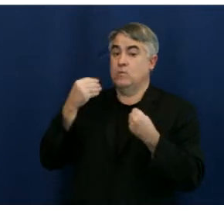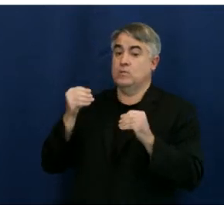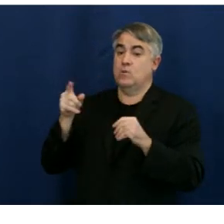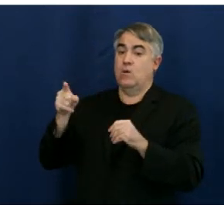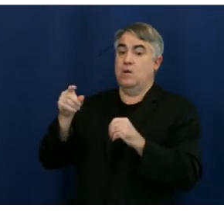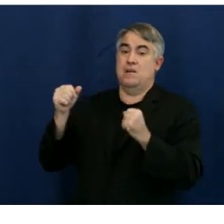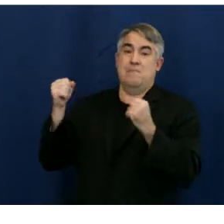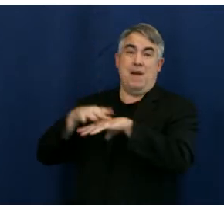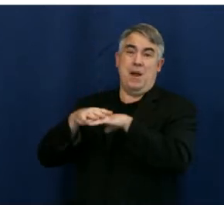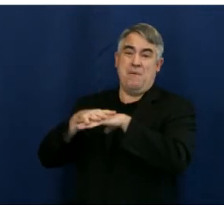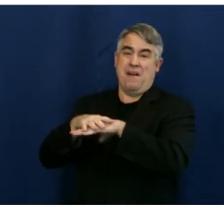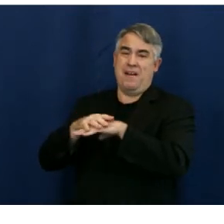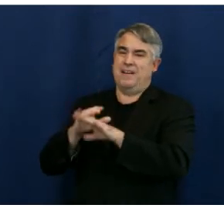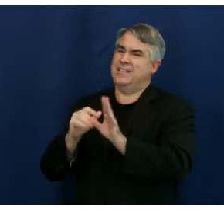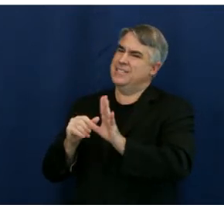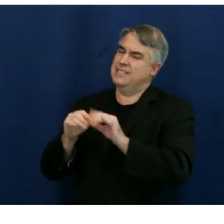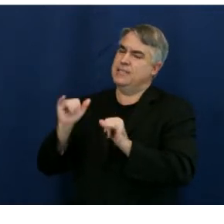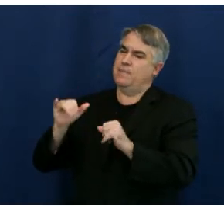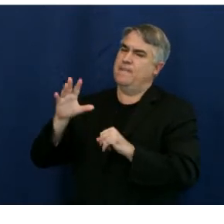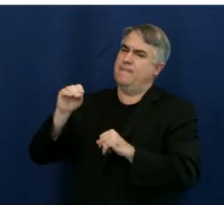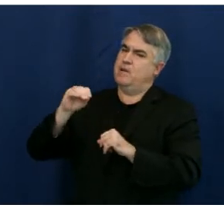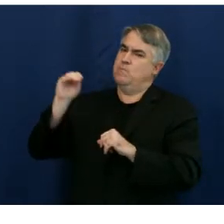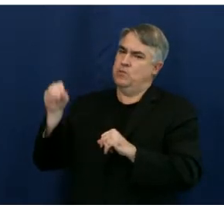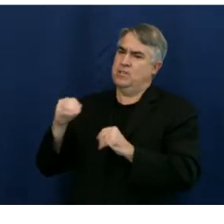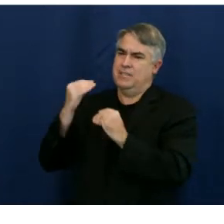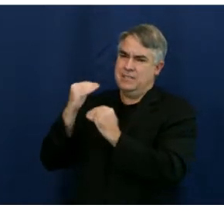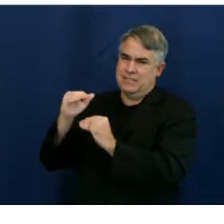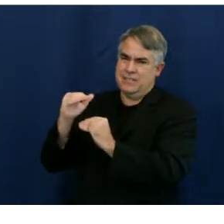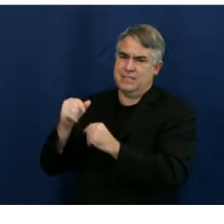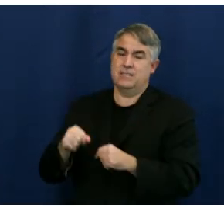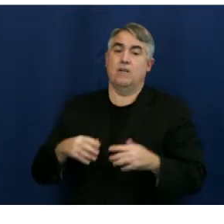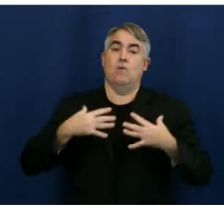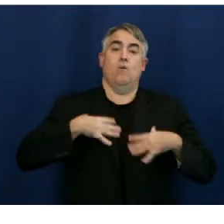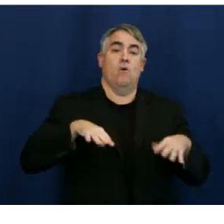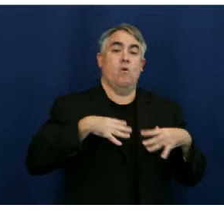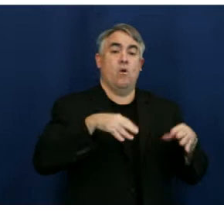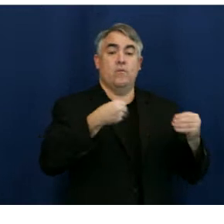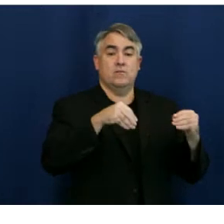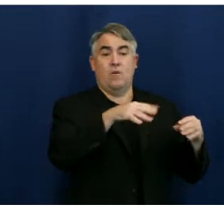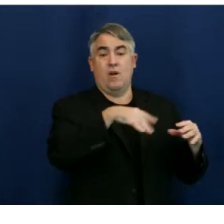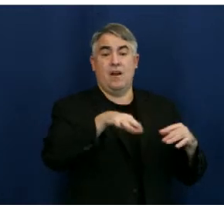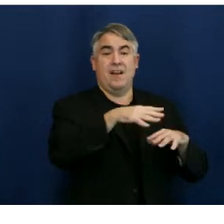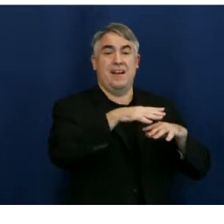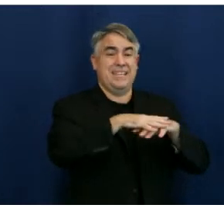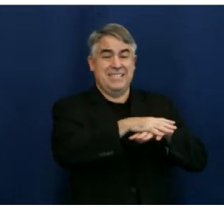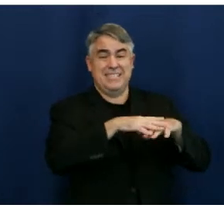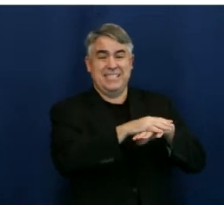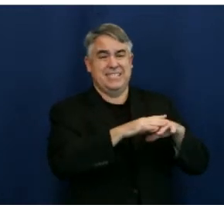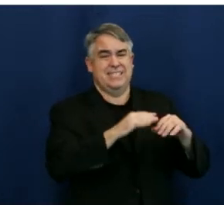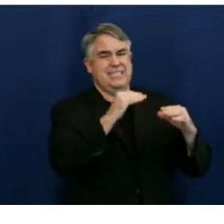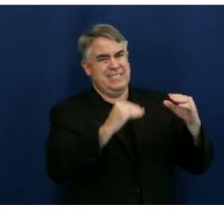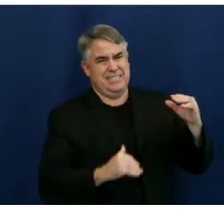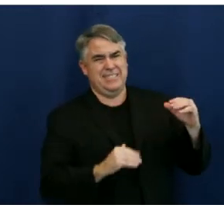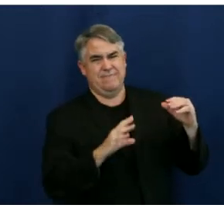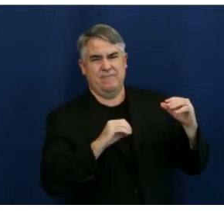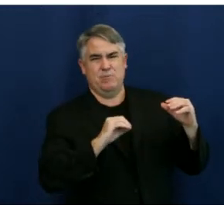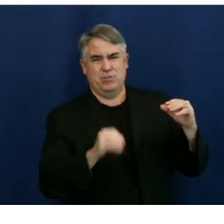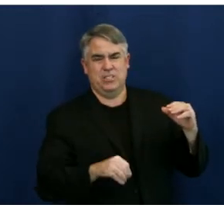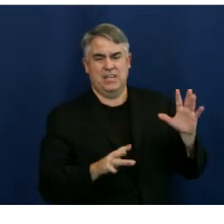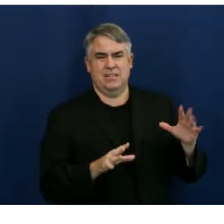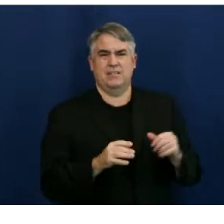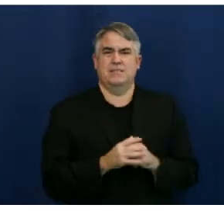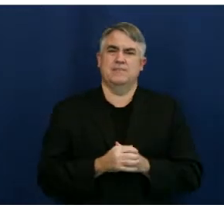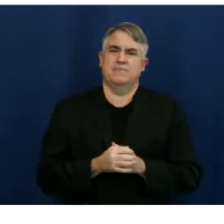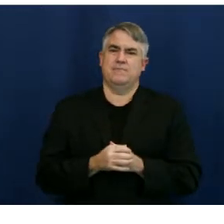25%. Hotels are open, professional sports continue, but without live audience. Offices remain remote. K through